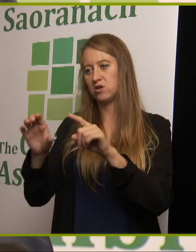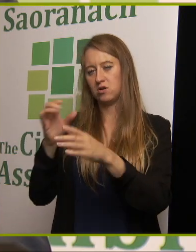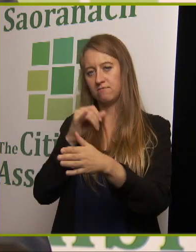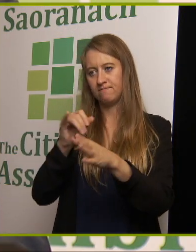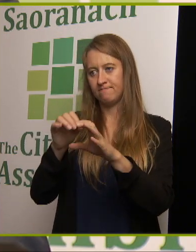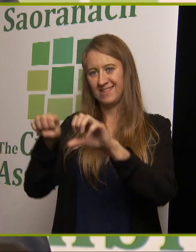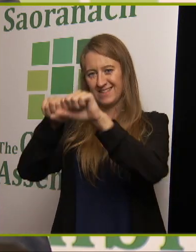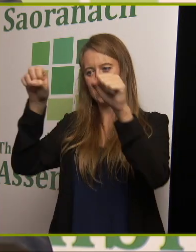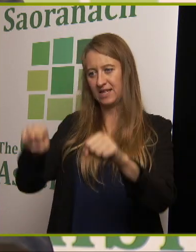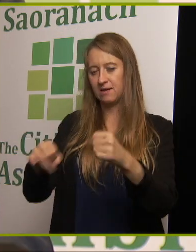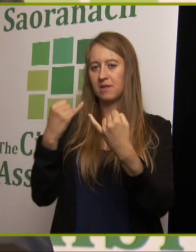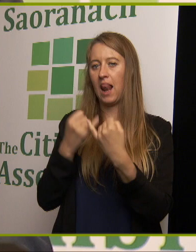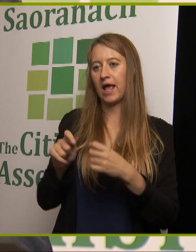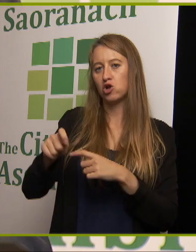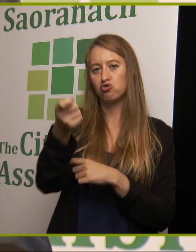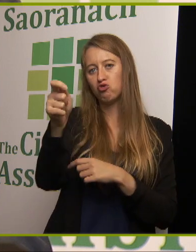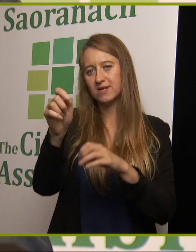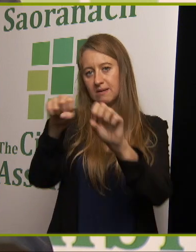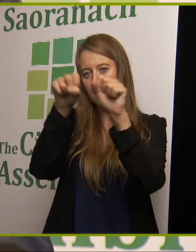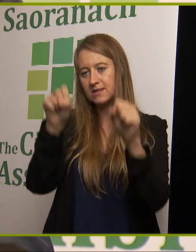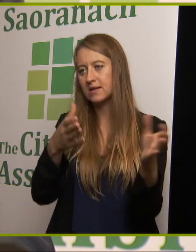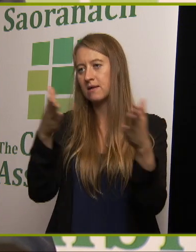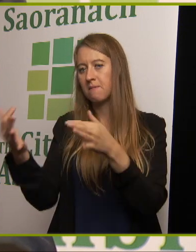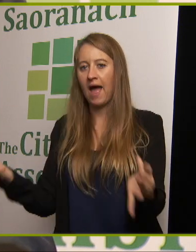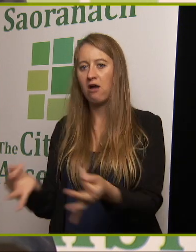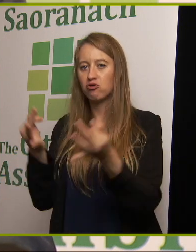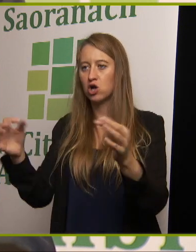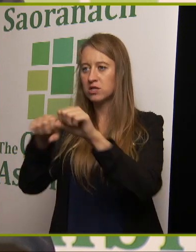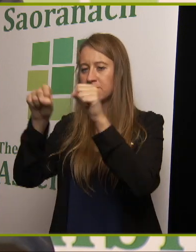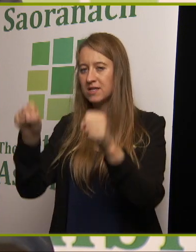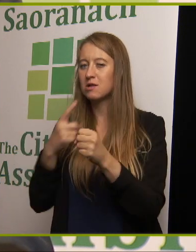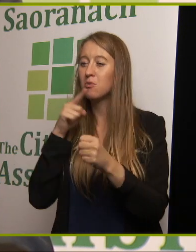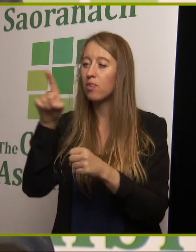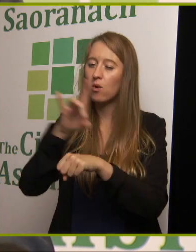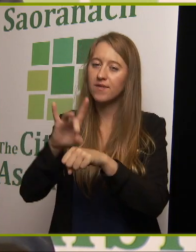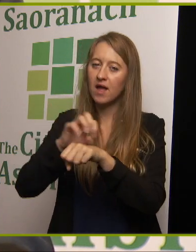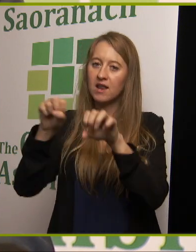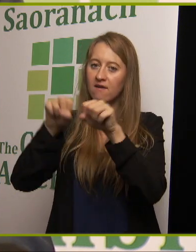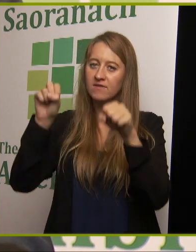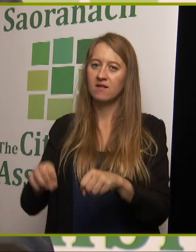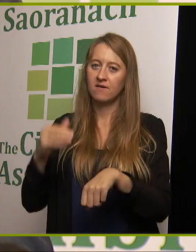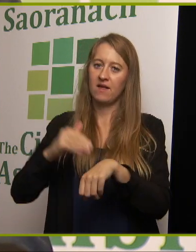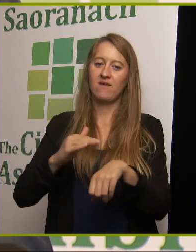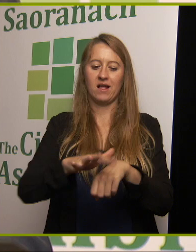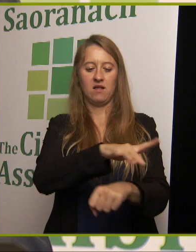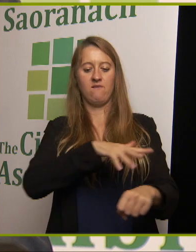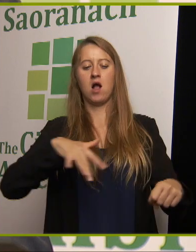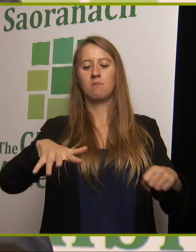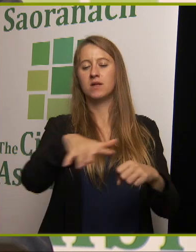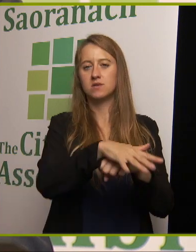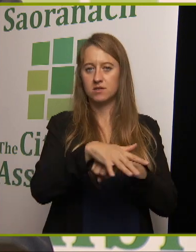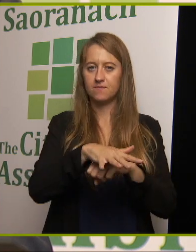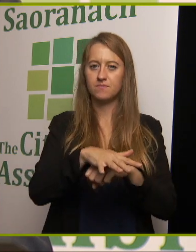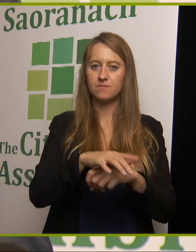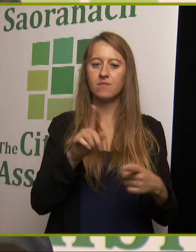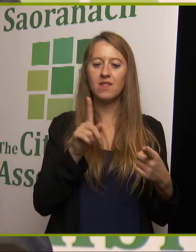pressure. And the pressure then has an effect on the state of the environment. It puts pressure on the environment and it causes a change in the